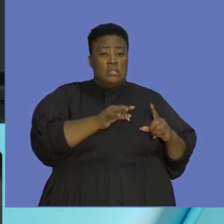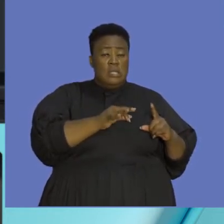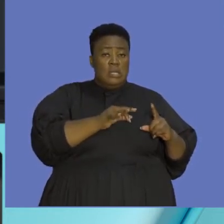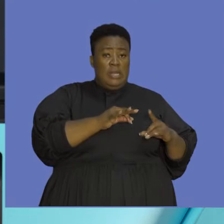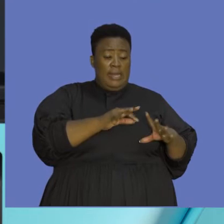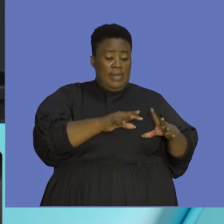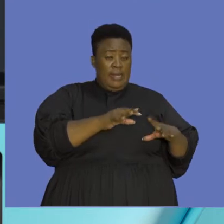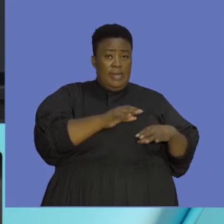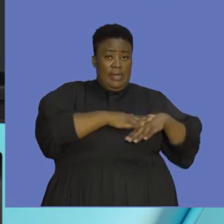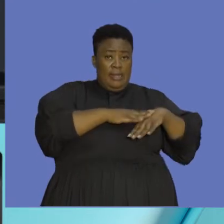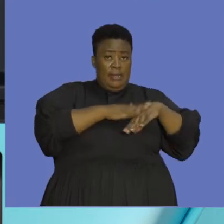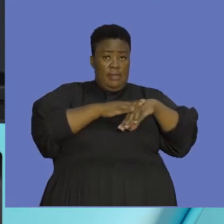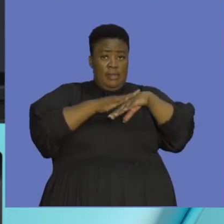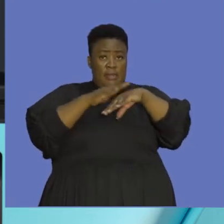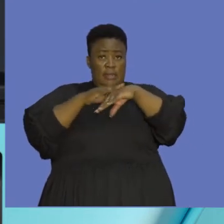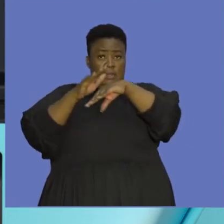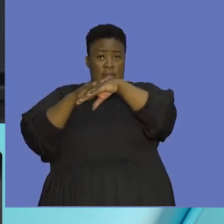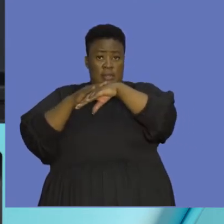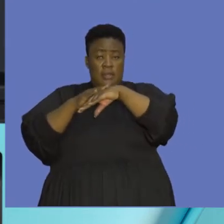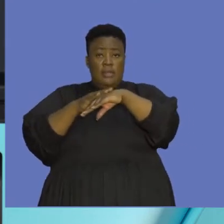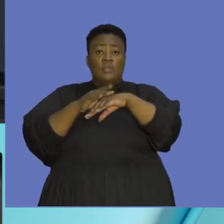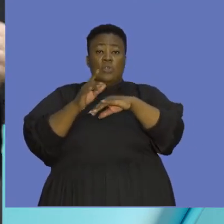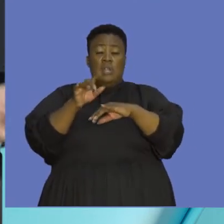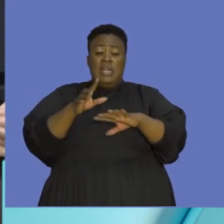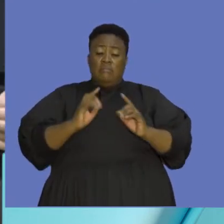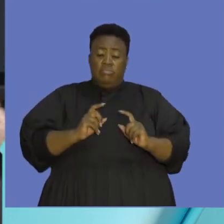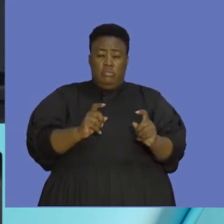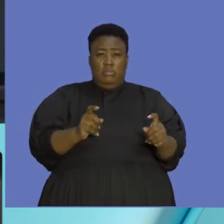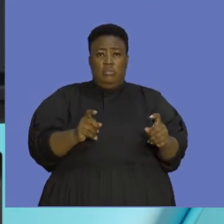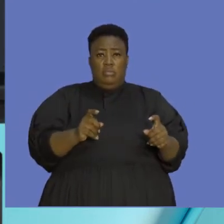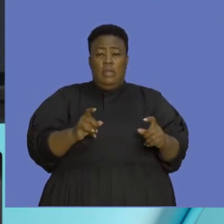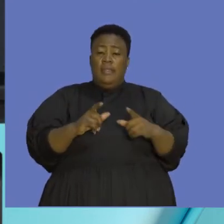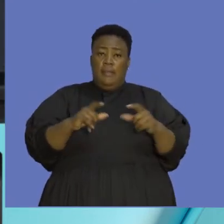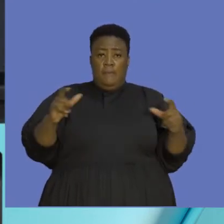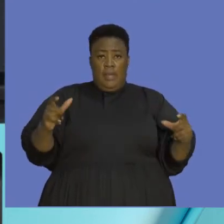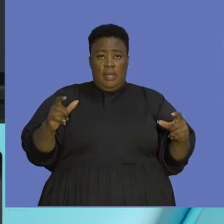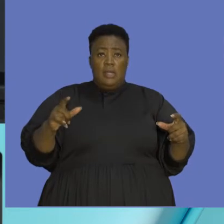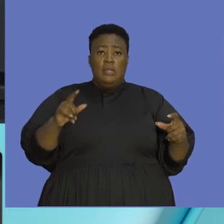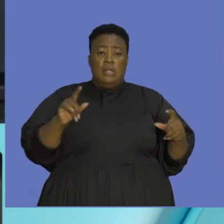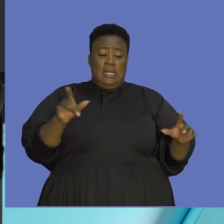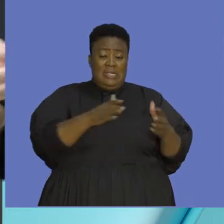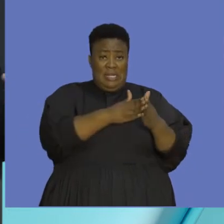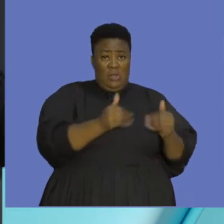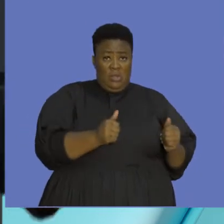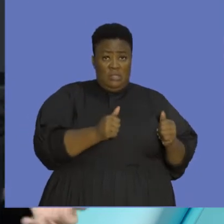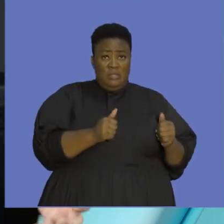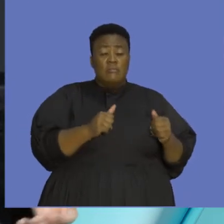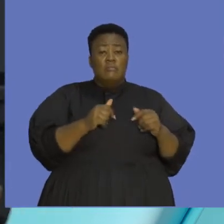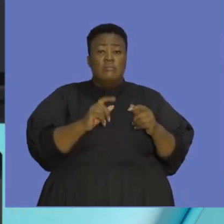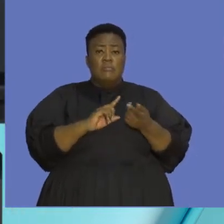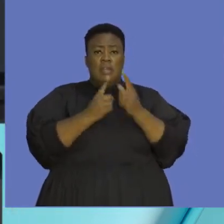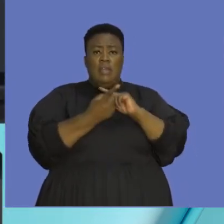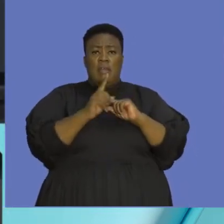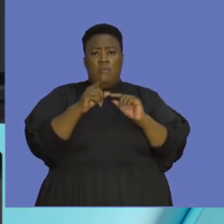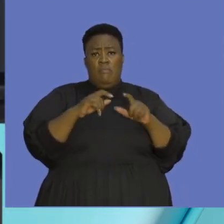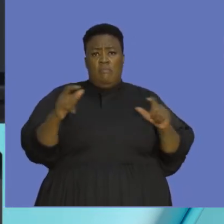the same, it accelerated at a bigger rate. The acceleration got bigger.